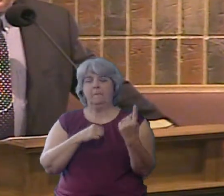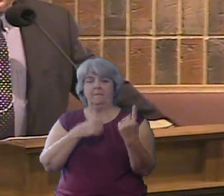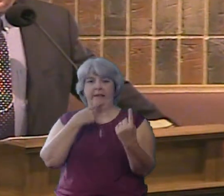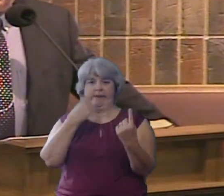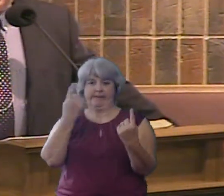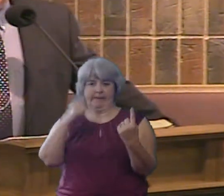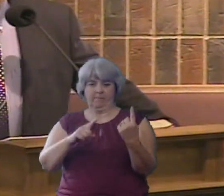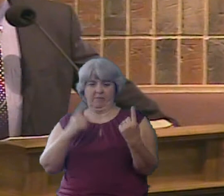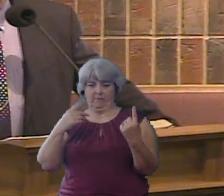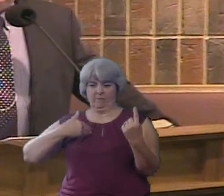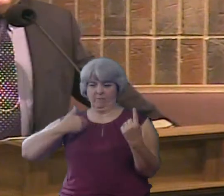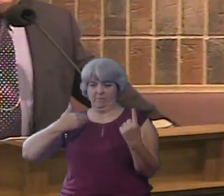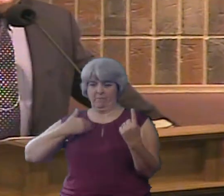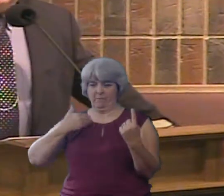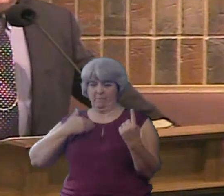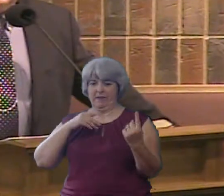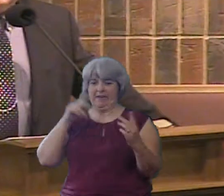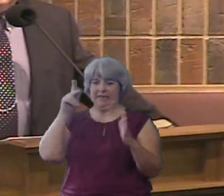on a motorcycle by a deer.